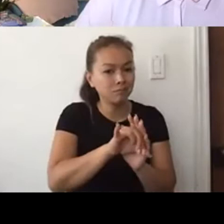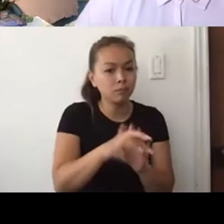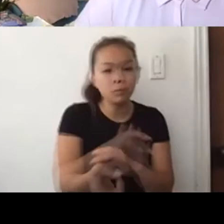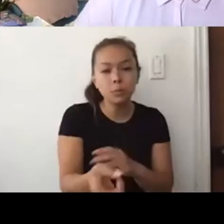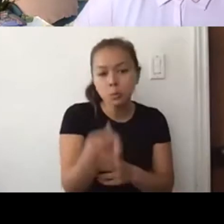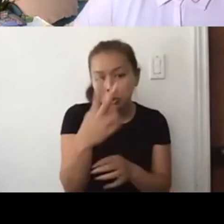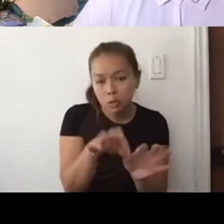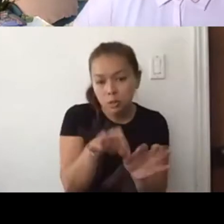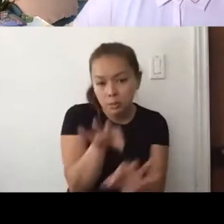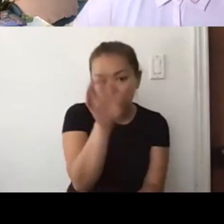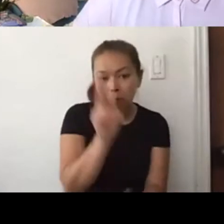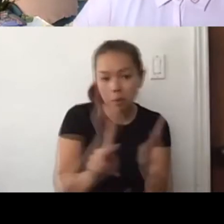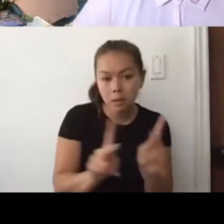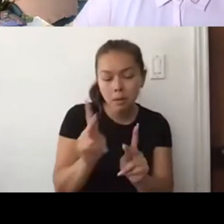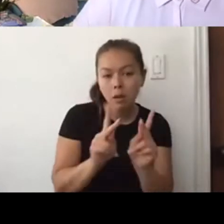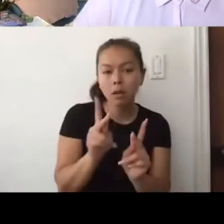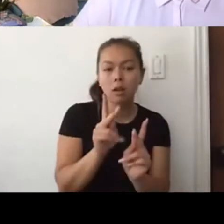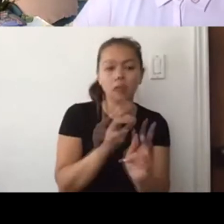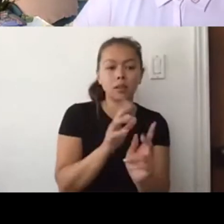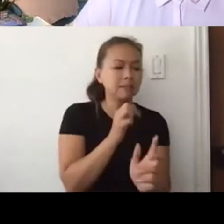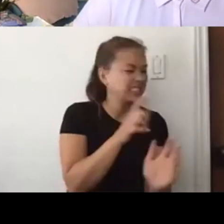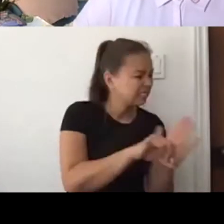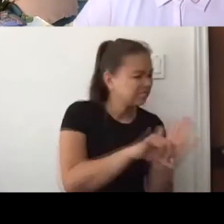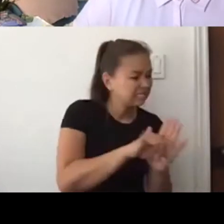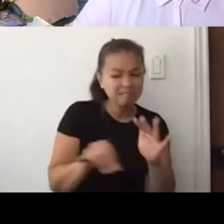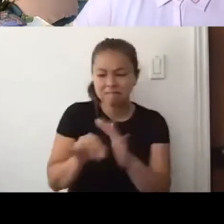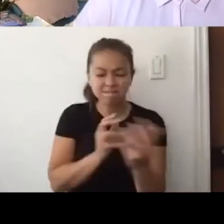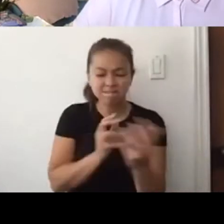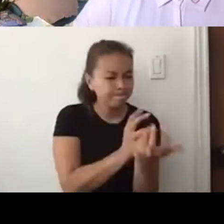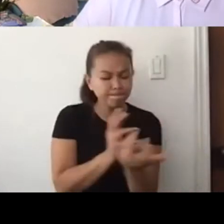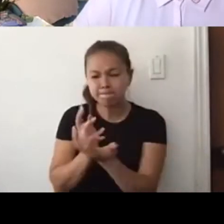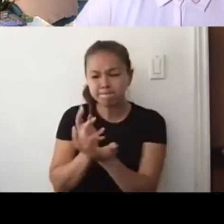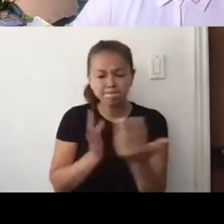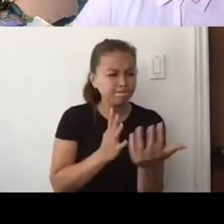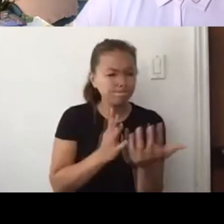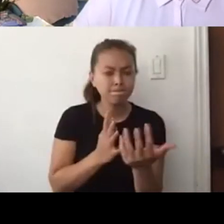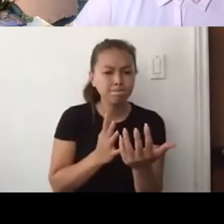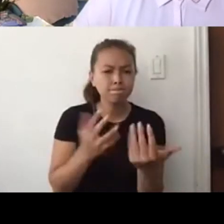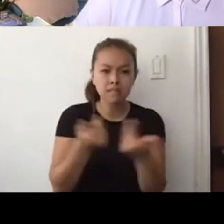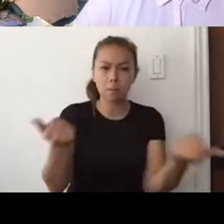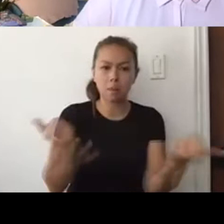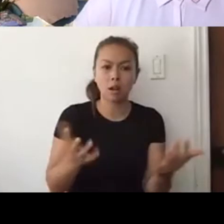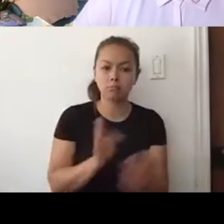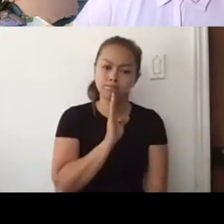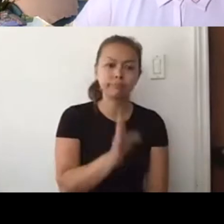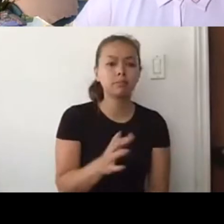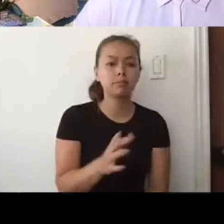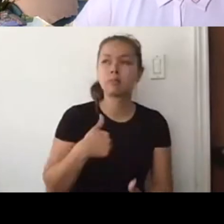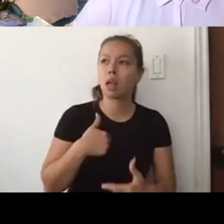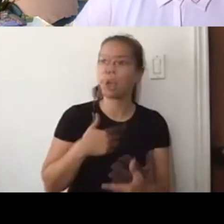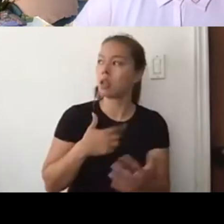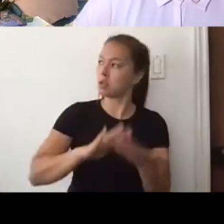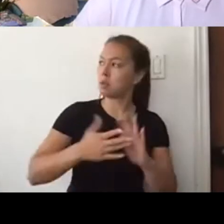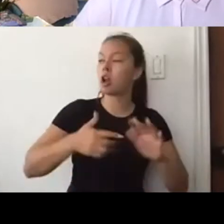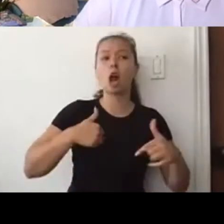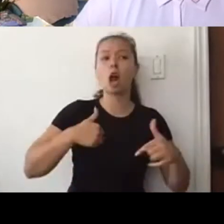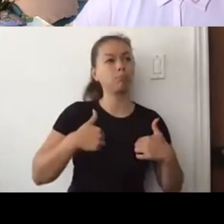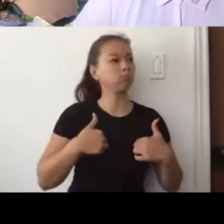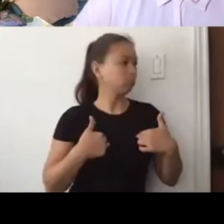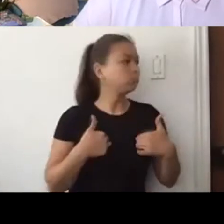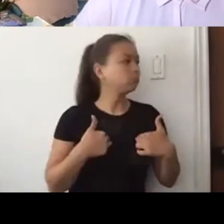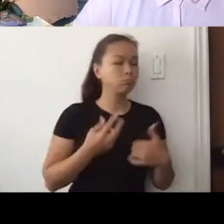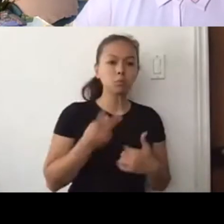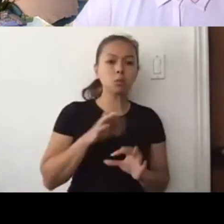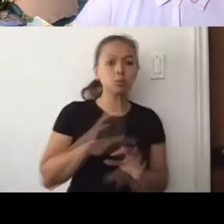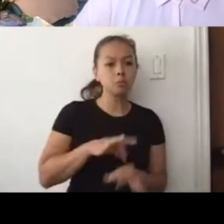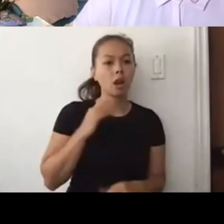they would find ways to move about and walk in the world and the community in their own ways. And they found